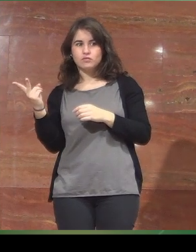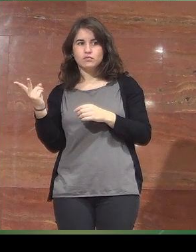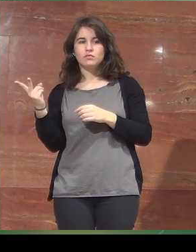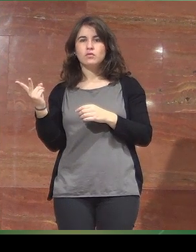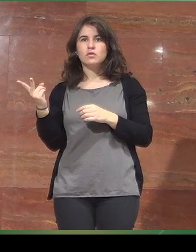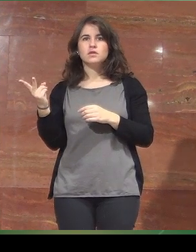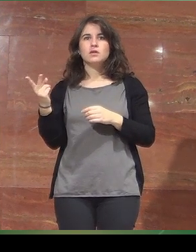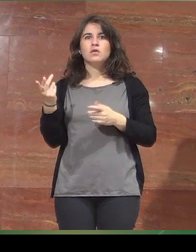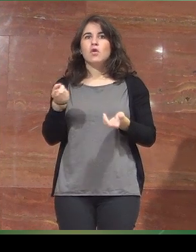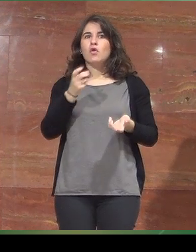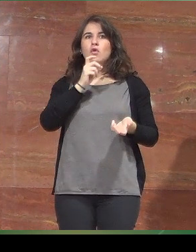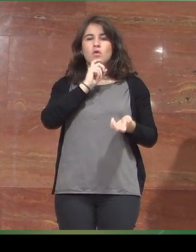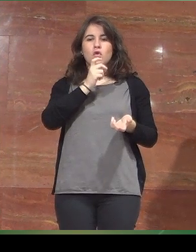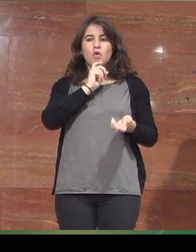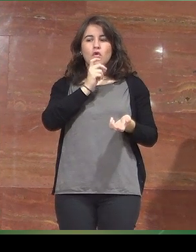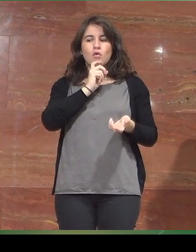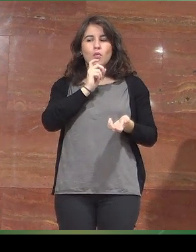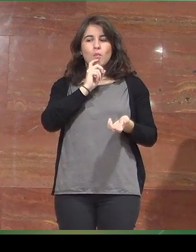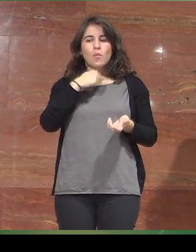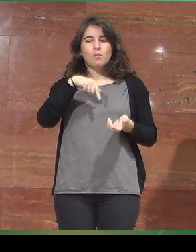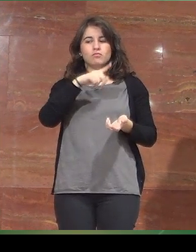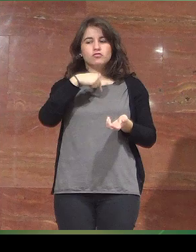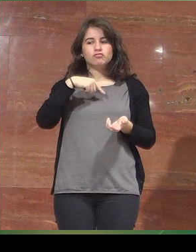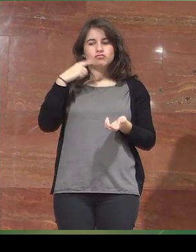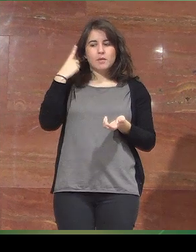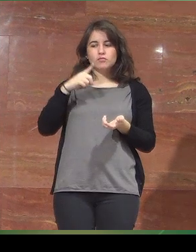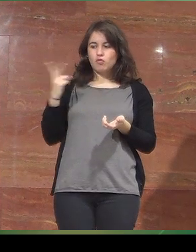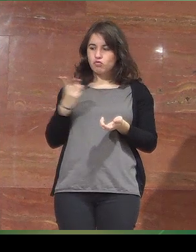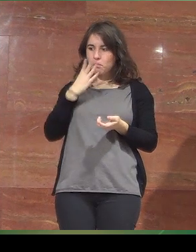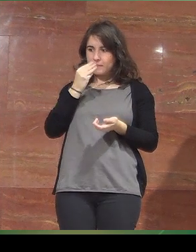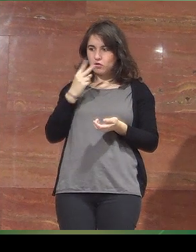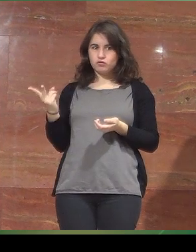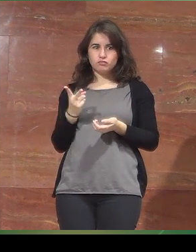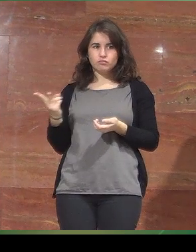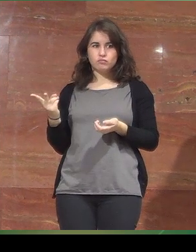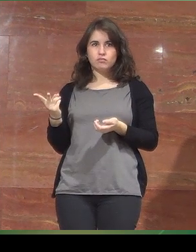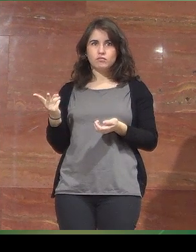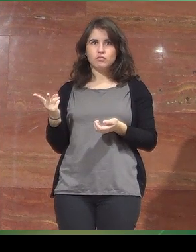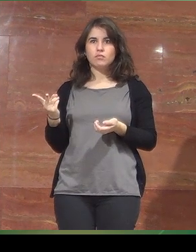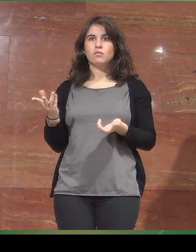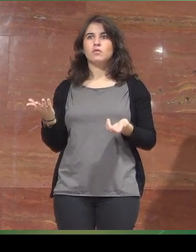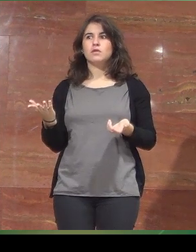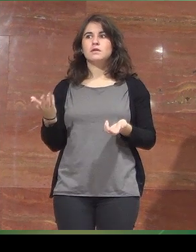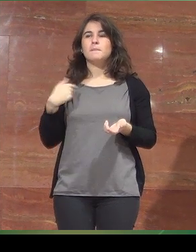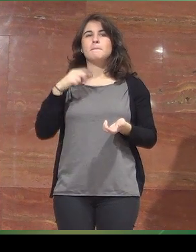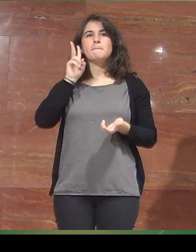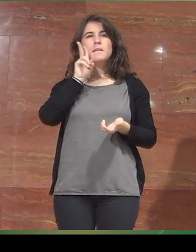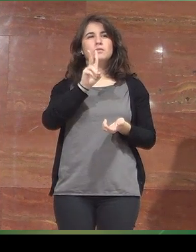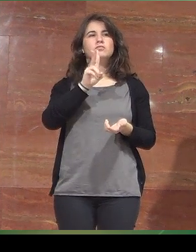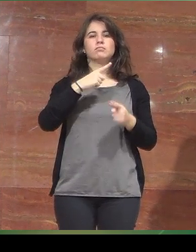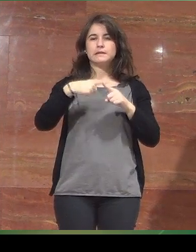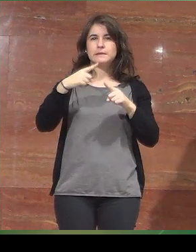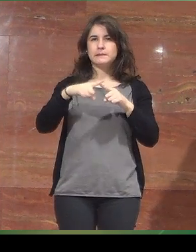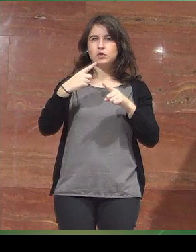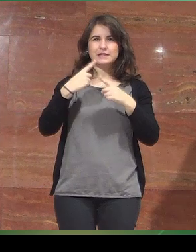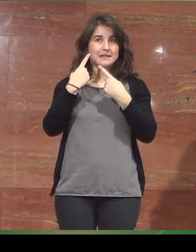of understanding the same behind elements who are different, are, I think, something really on the base of